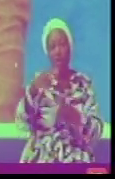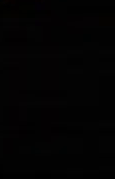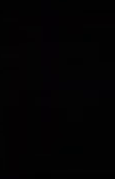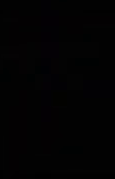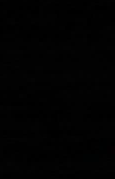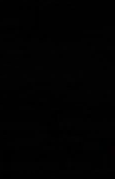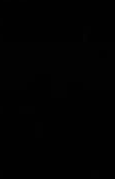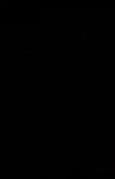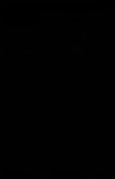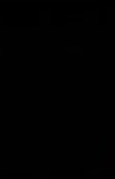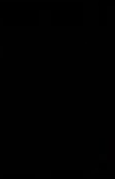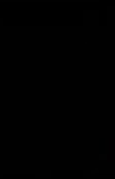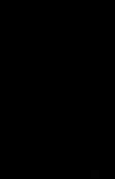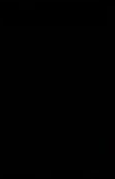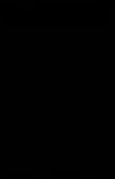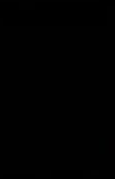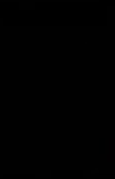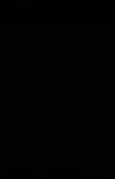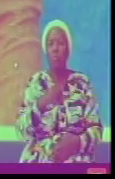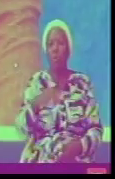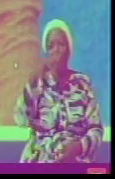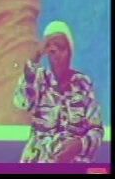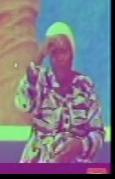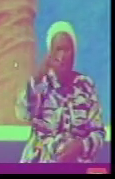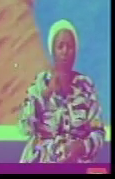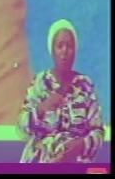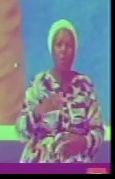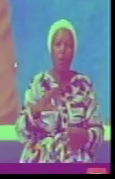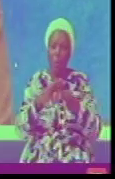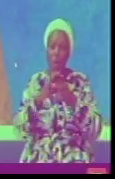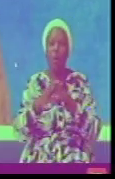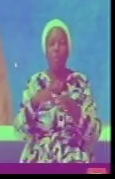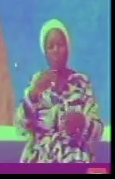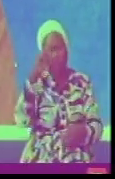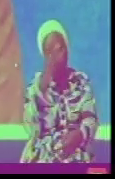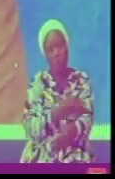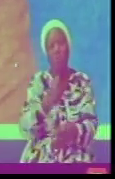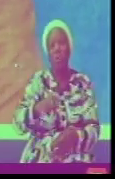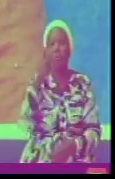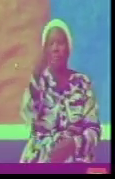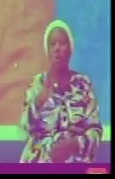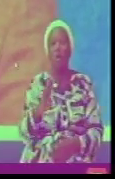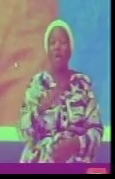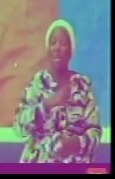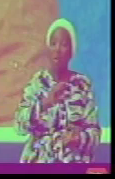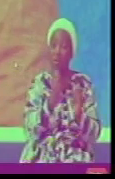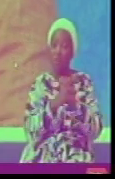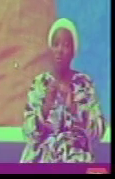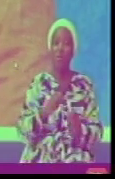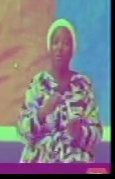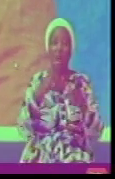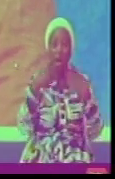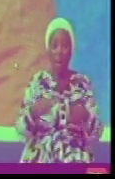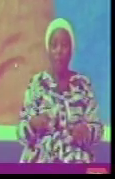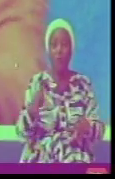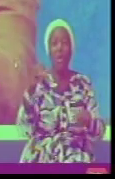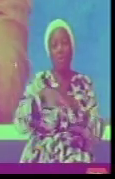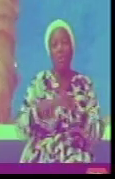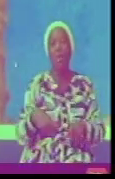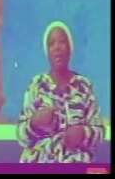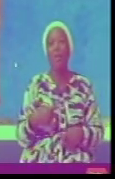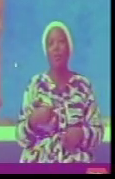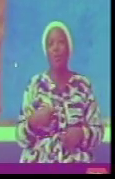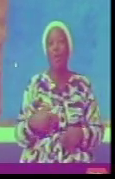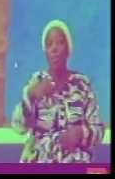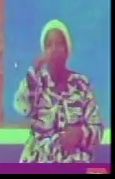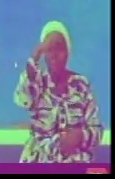earth, Son of God, and so that sons of men will become the sons